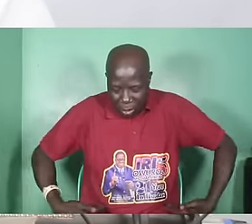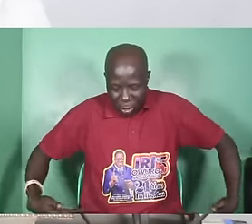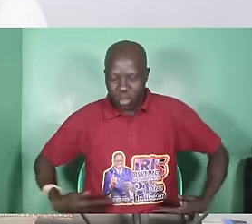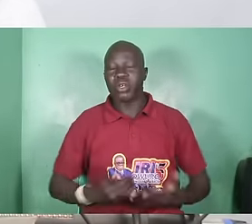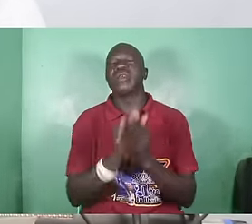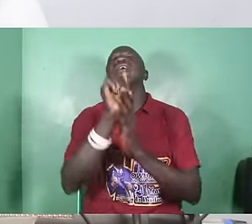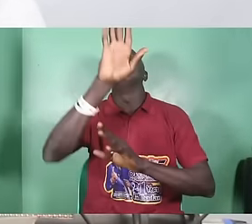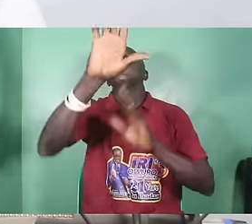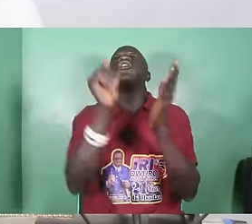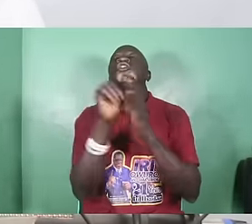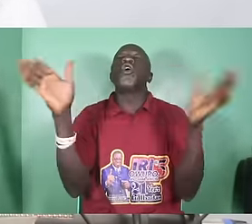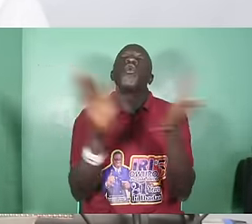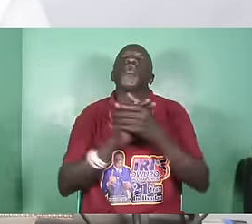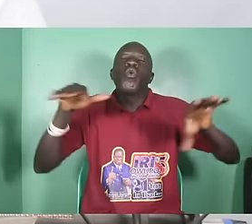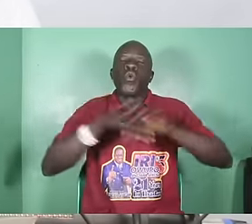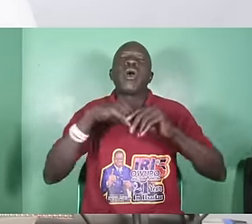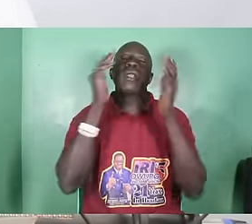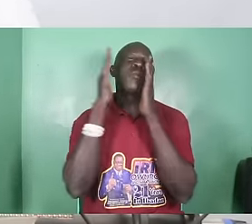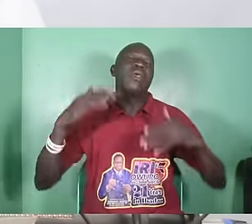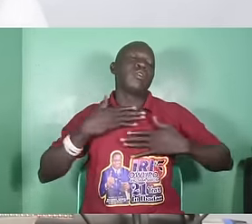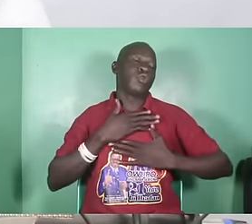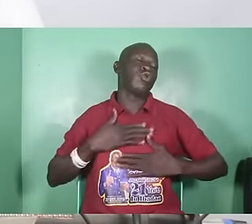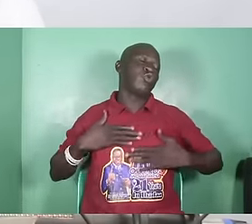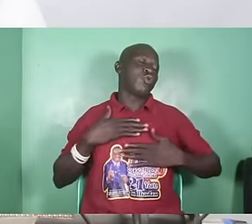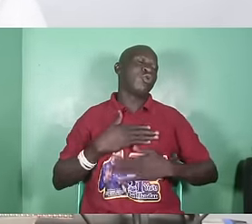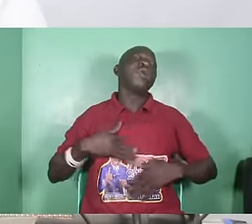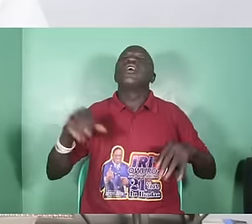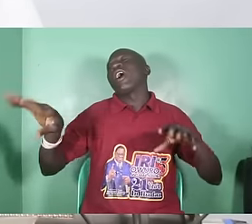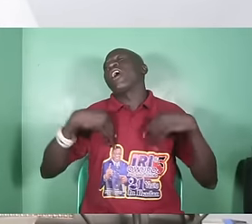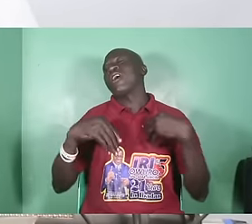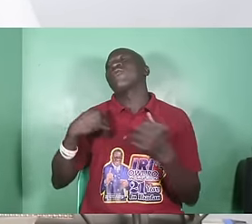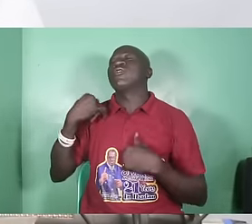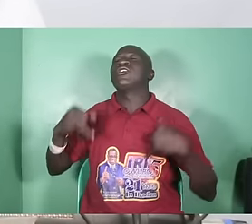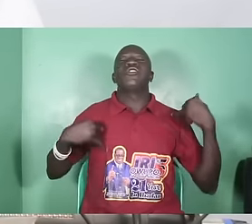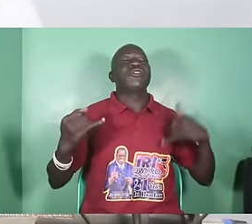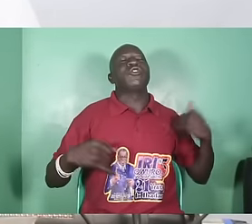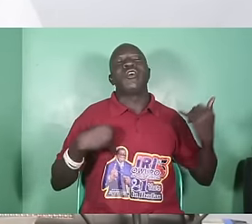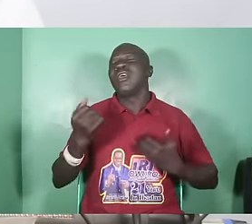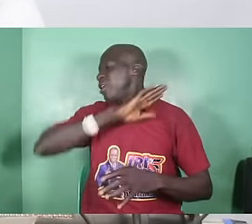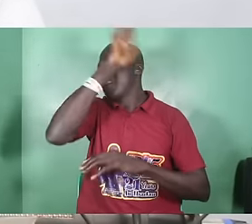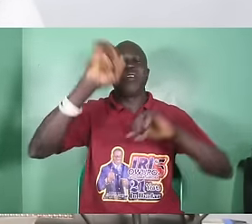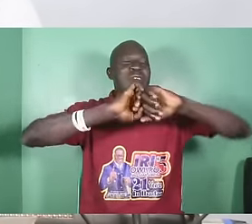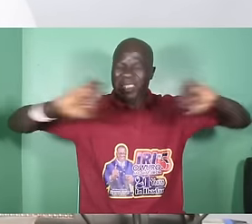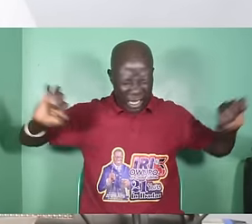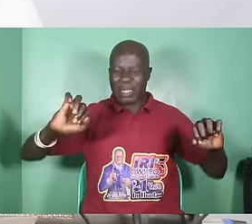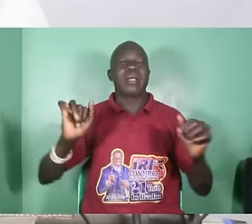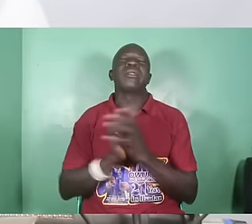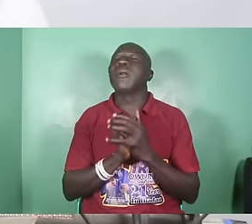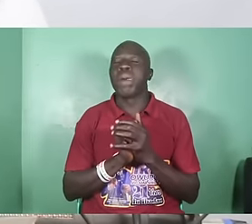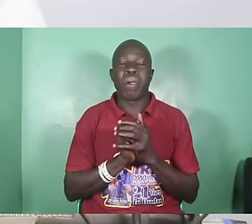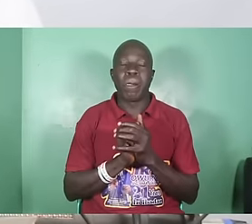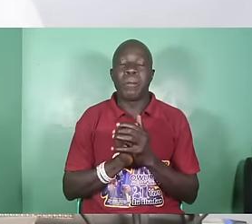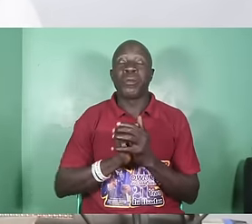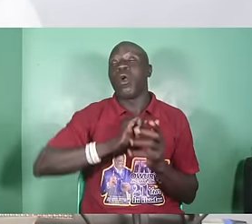Amen. Young. Igbe yawo re adun. Amen. Sweet. Ade ne ayo. Amen. O de nida ro. Amen.